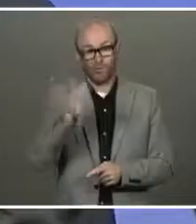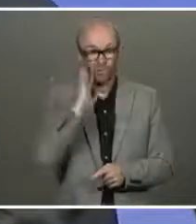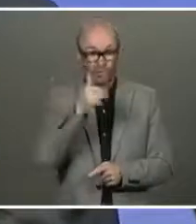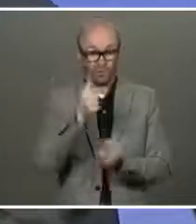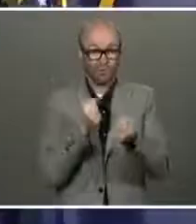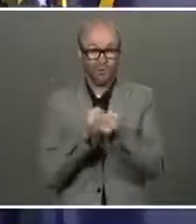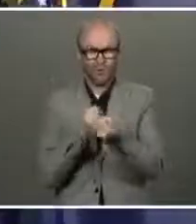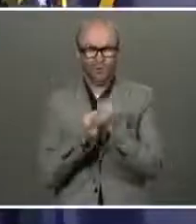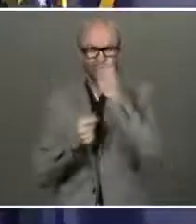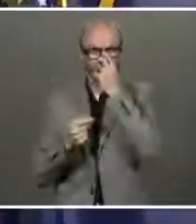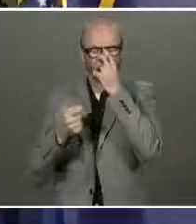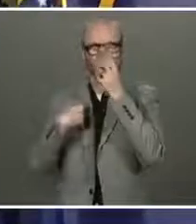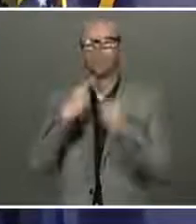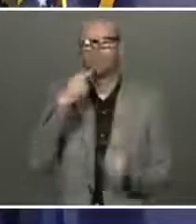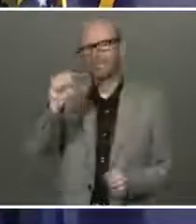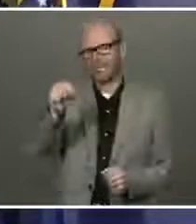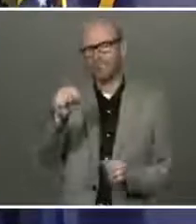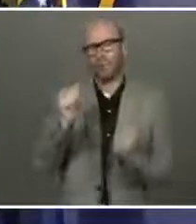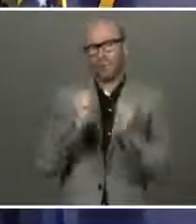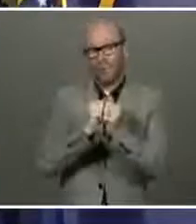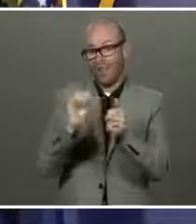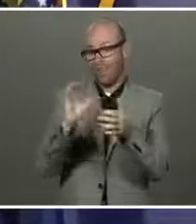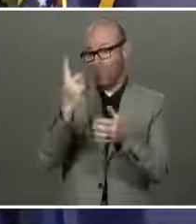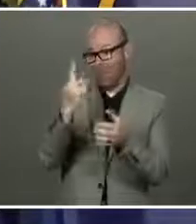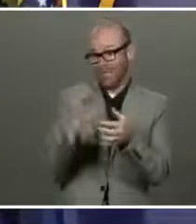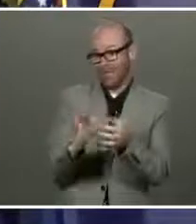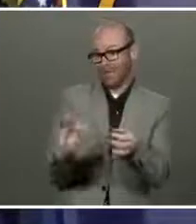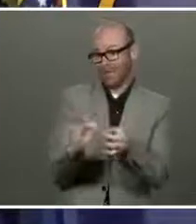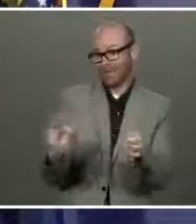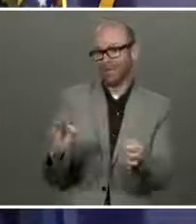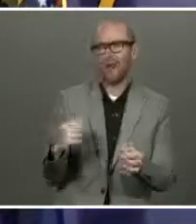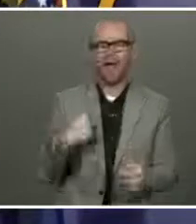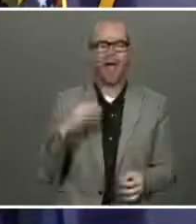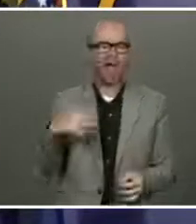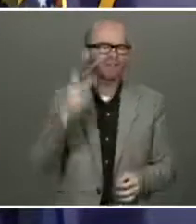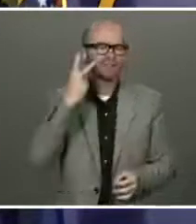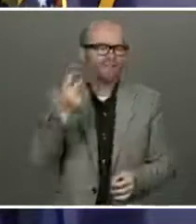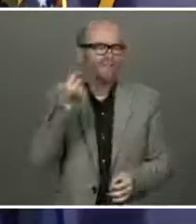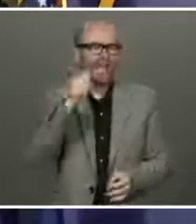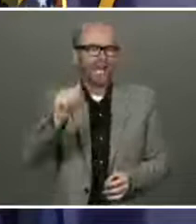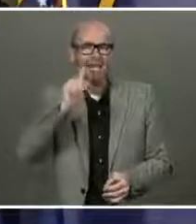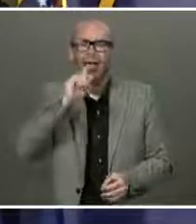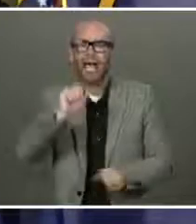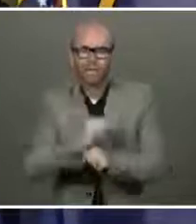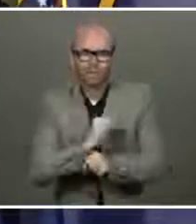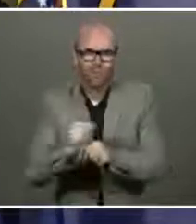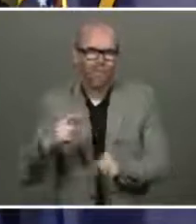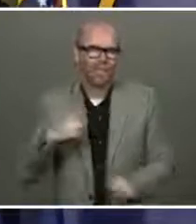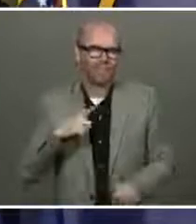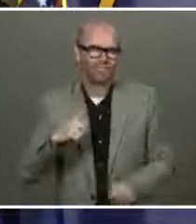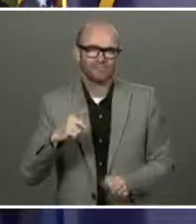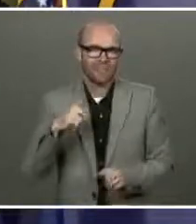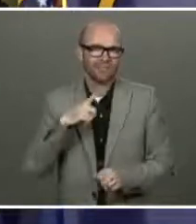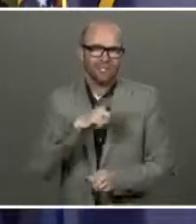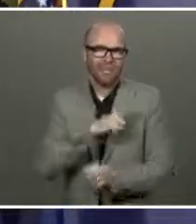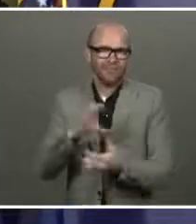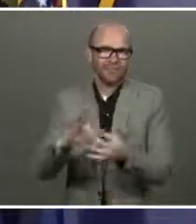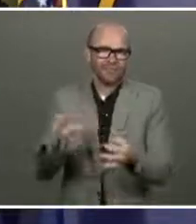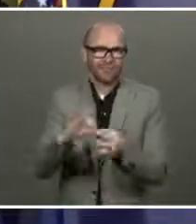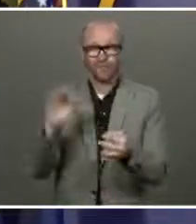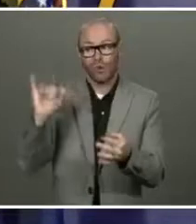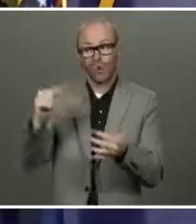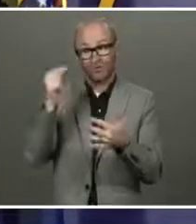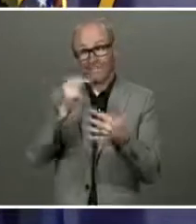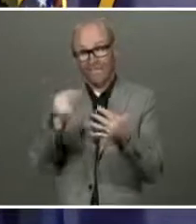with the caveat that I always throw out there that I haven't seen any actual legislation, and details really do matter in this